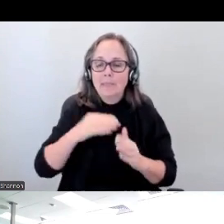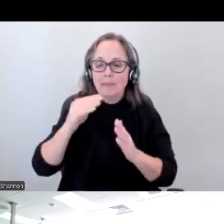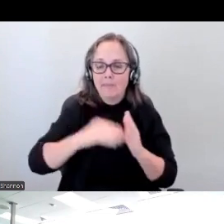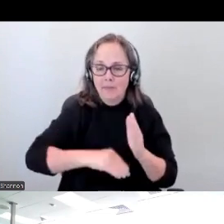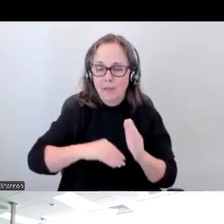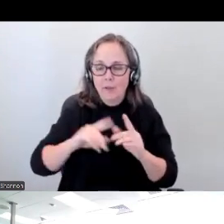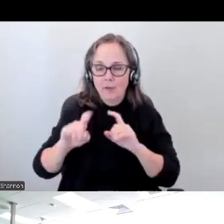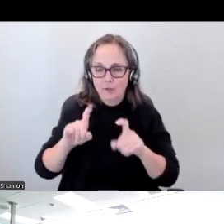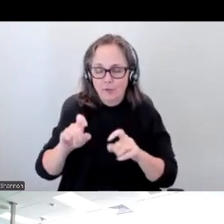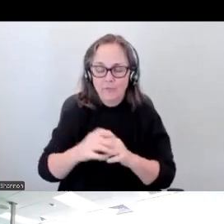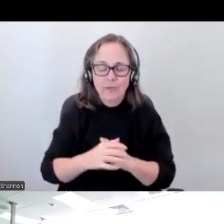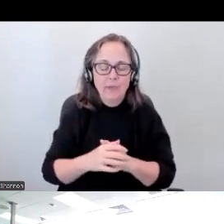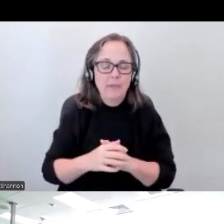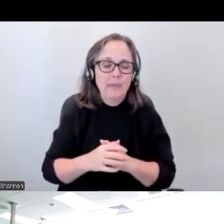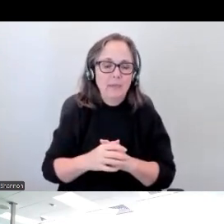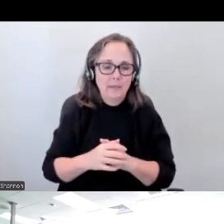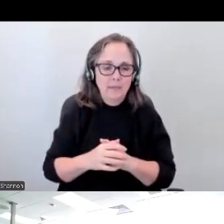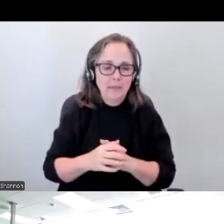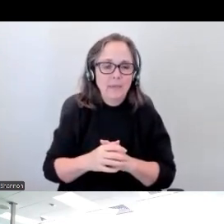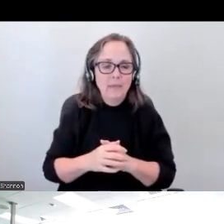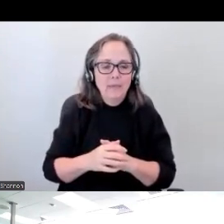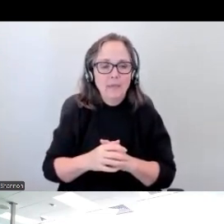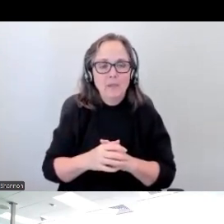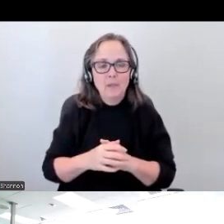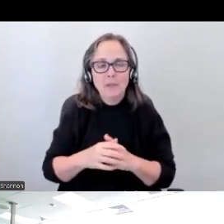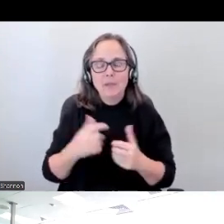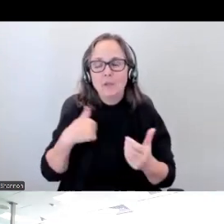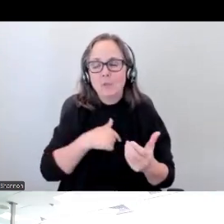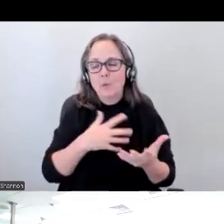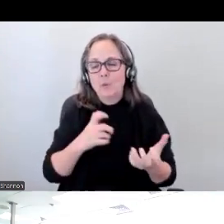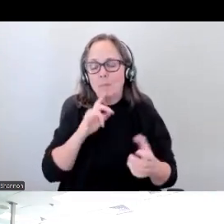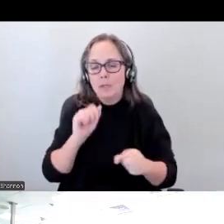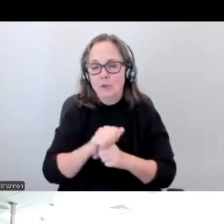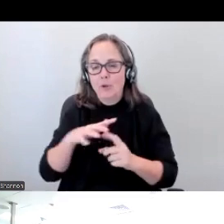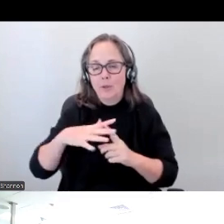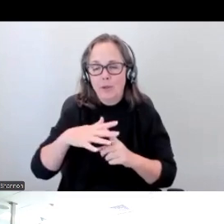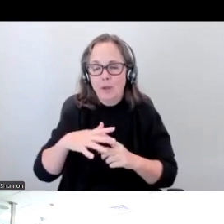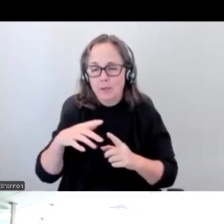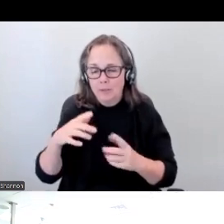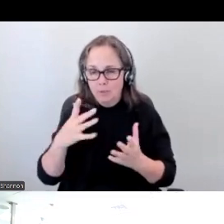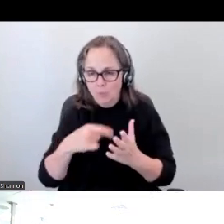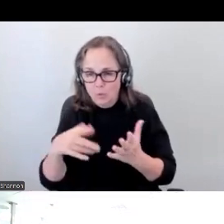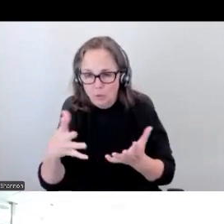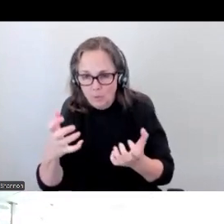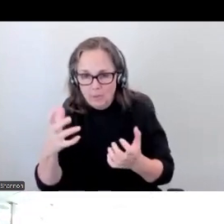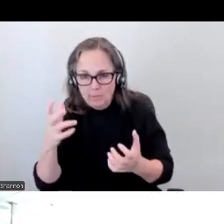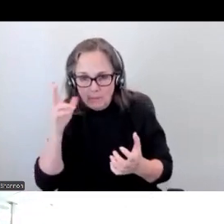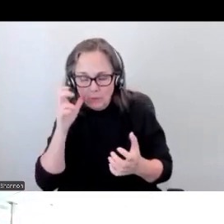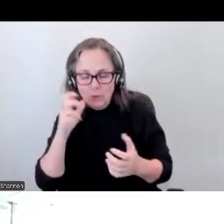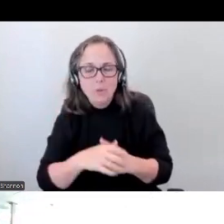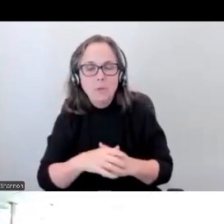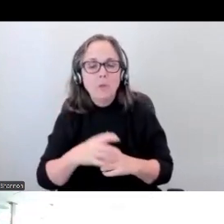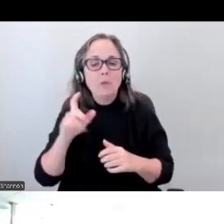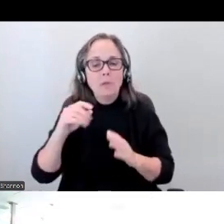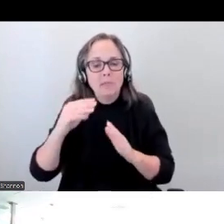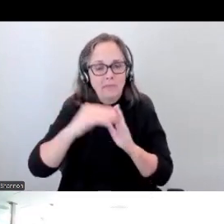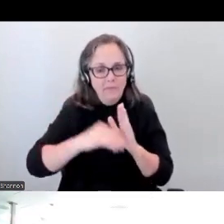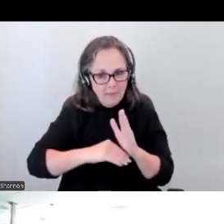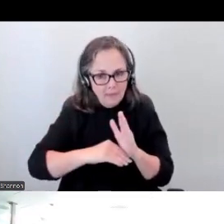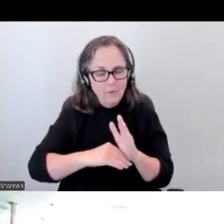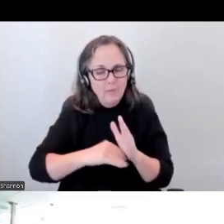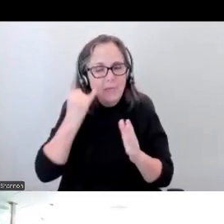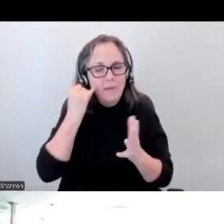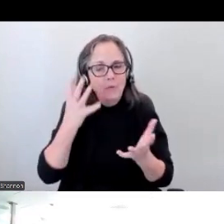survey sent to make sure that we're sending the content that you're interested in hearing about. And you must fill out the survey in order to receive